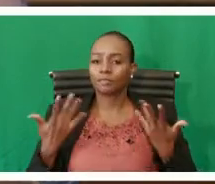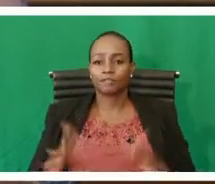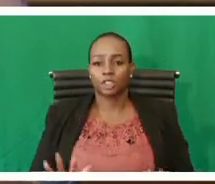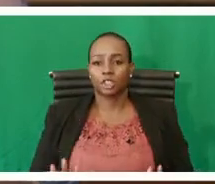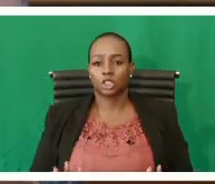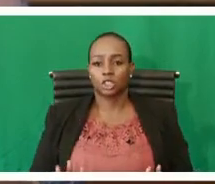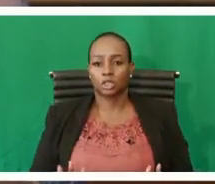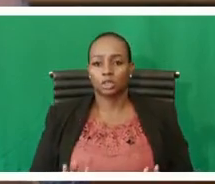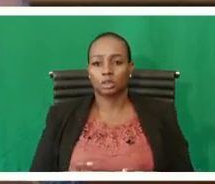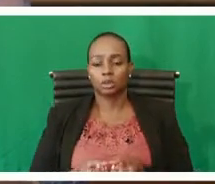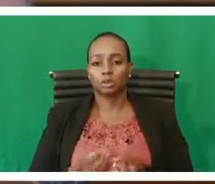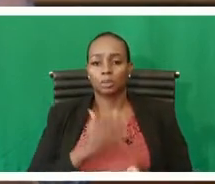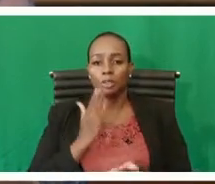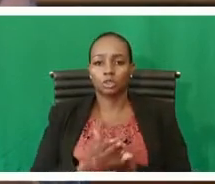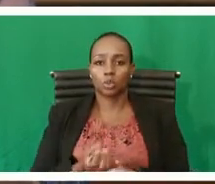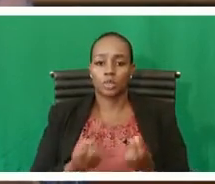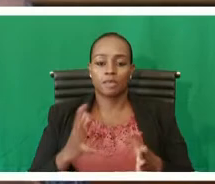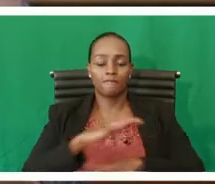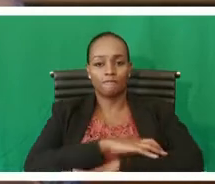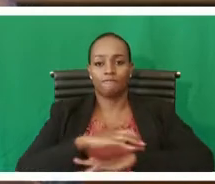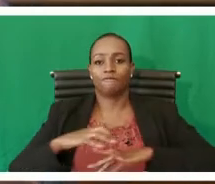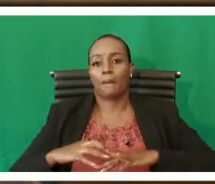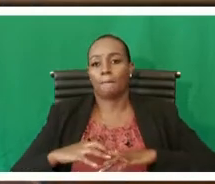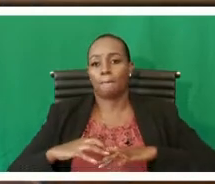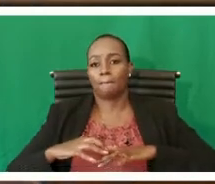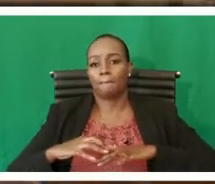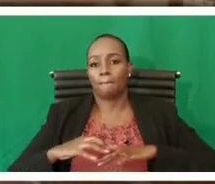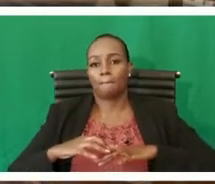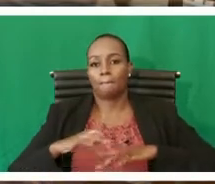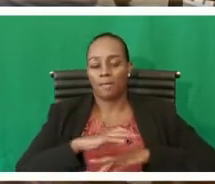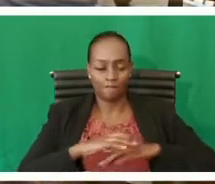qadile ka ho fana ka diplasi tseo e leng tsa rona.